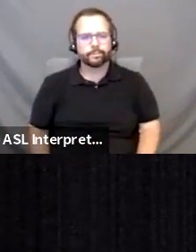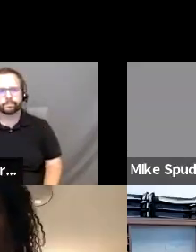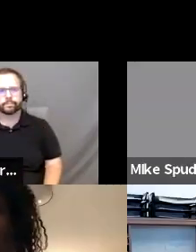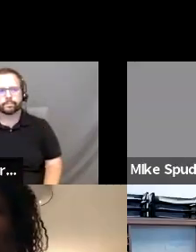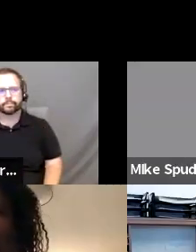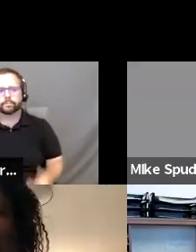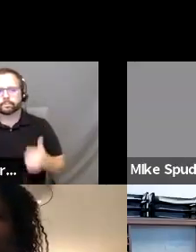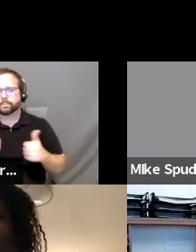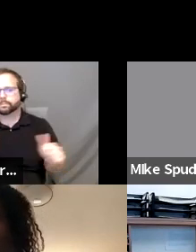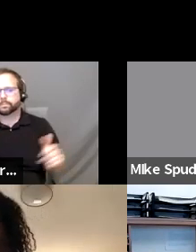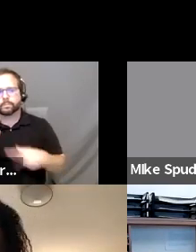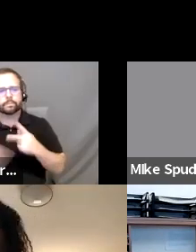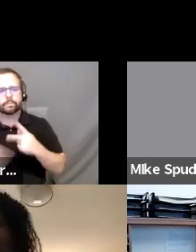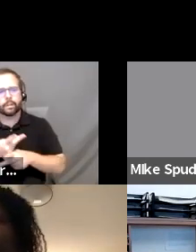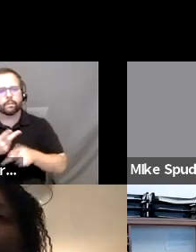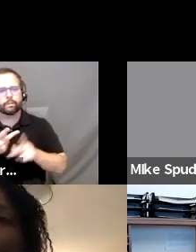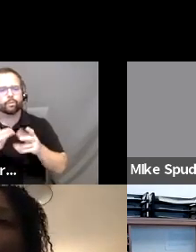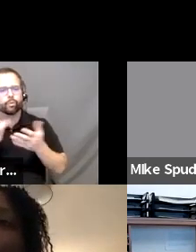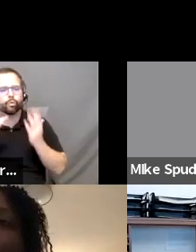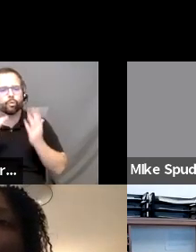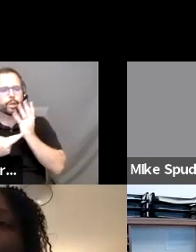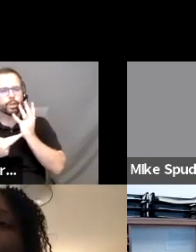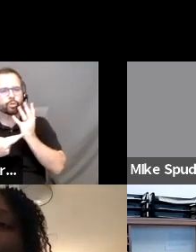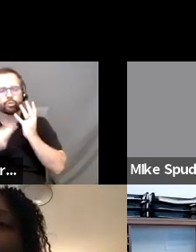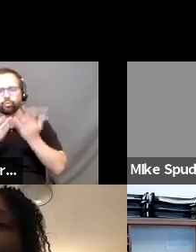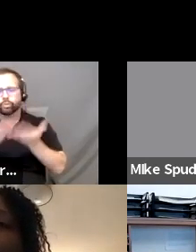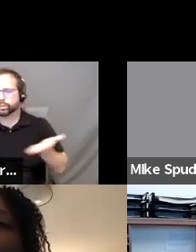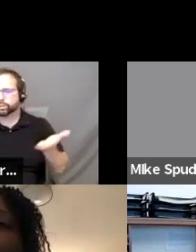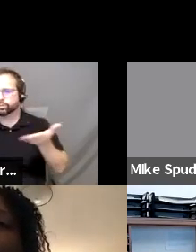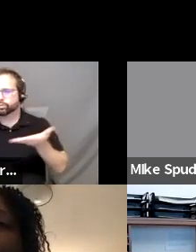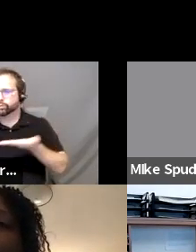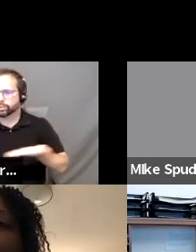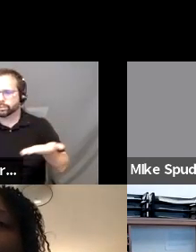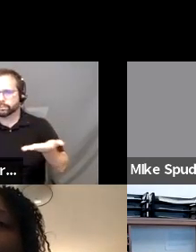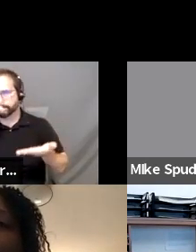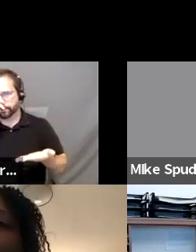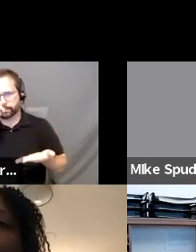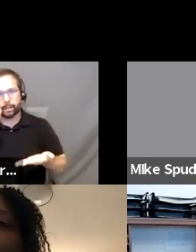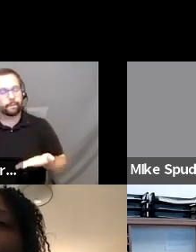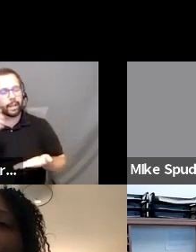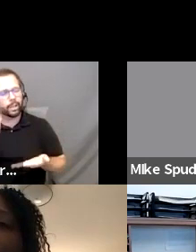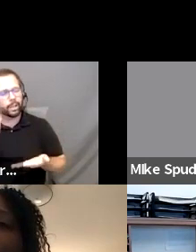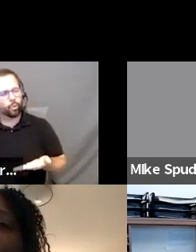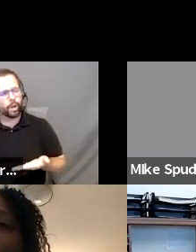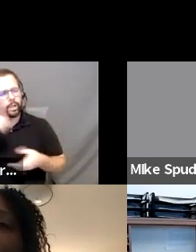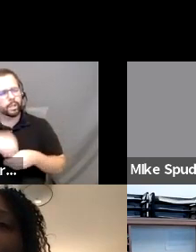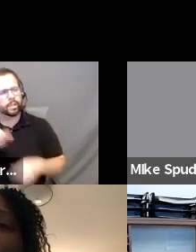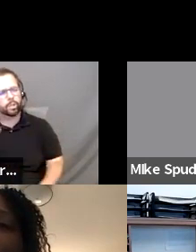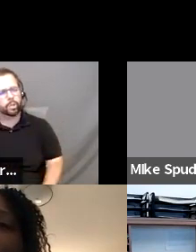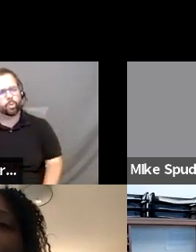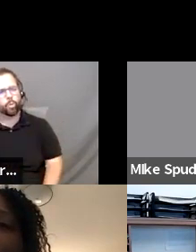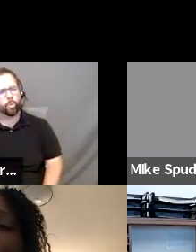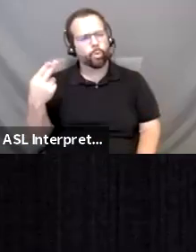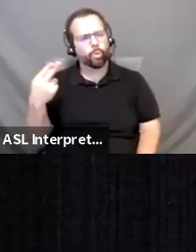any kind of resources that you have picked up on? I'm trying to, if anybody's on our Youth Coordinators Connect, help me remember